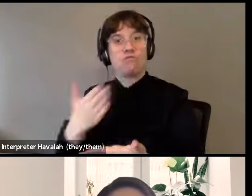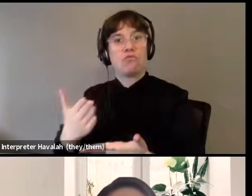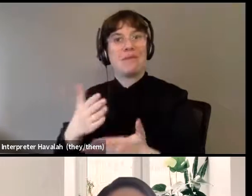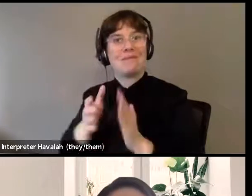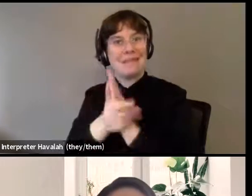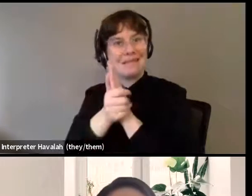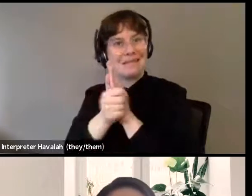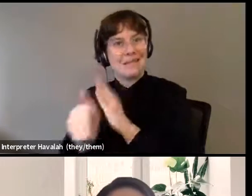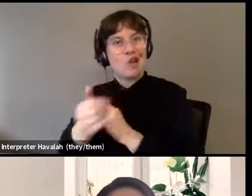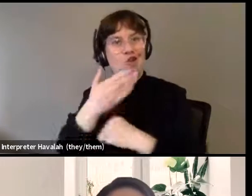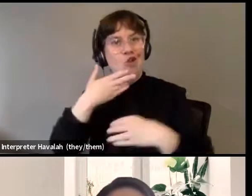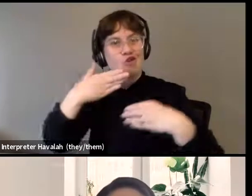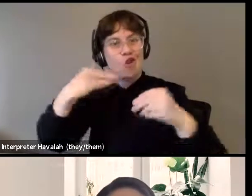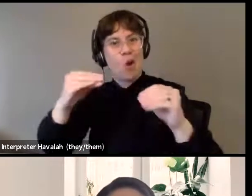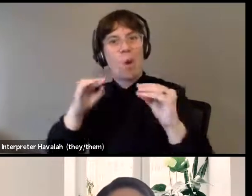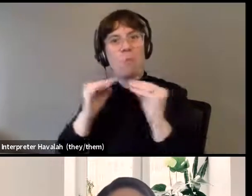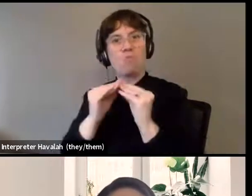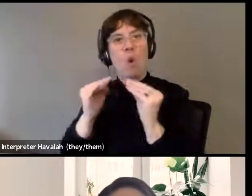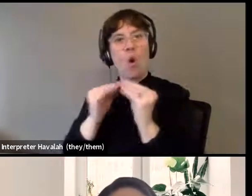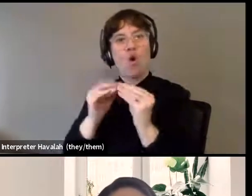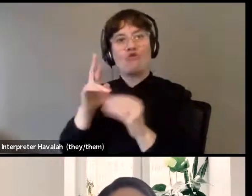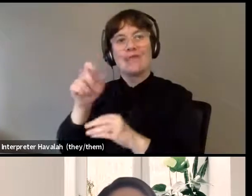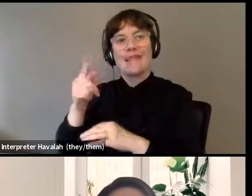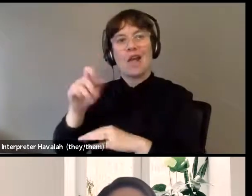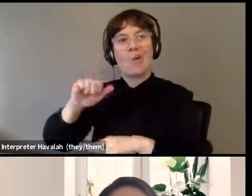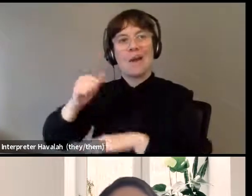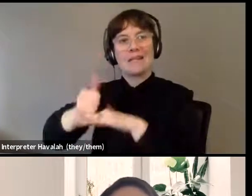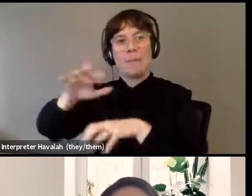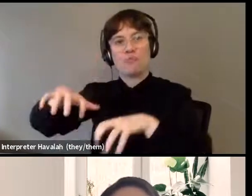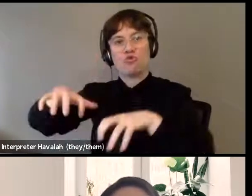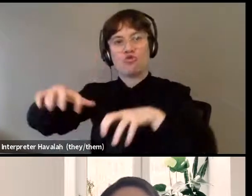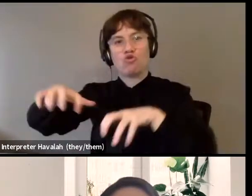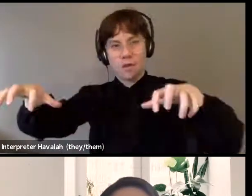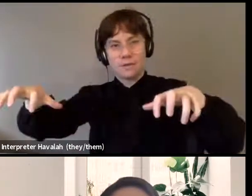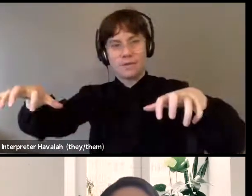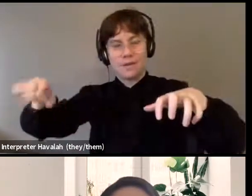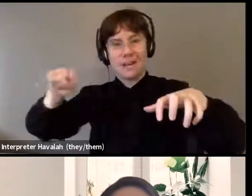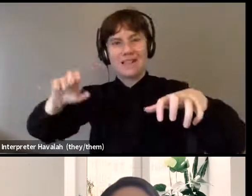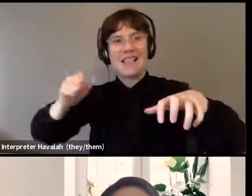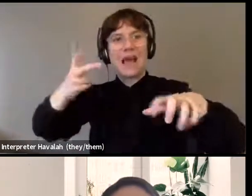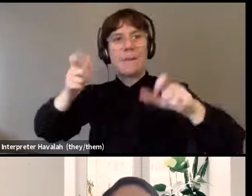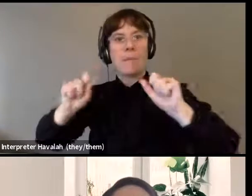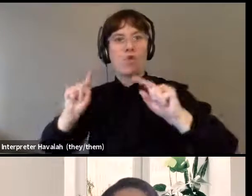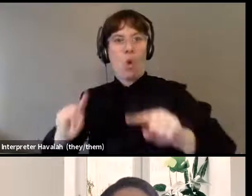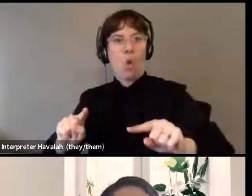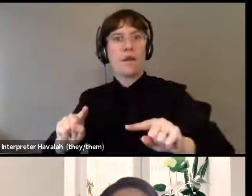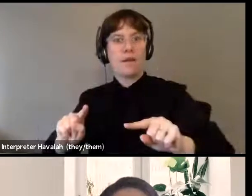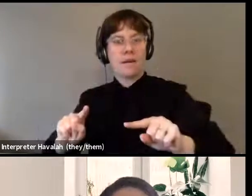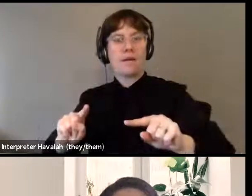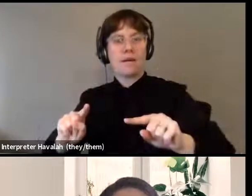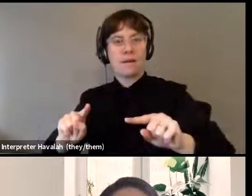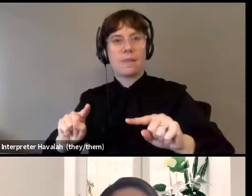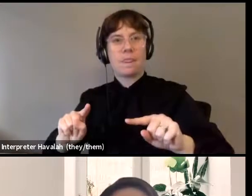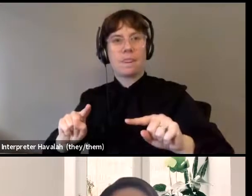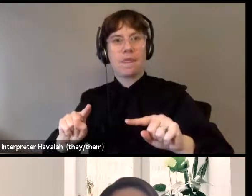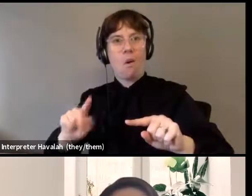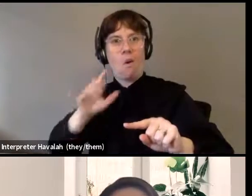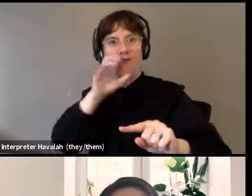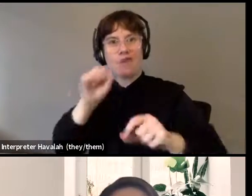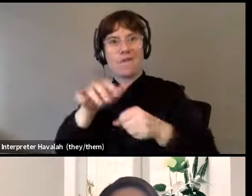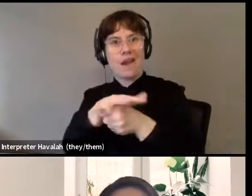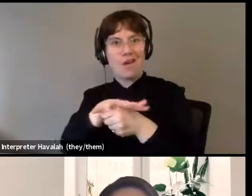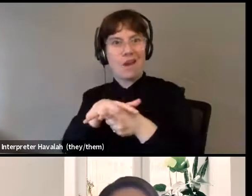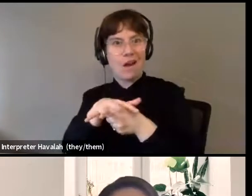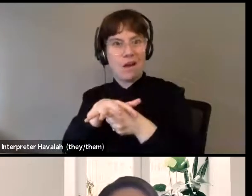other retail wants to congregate near that foot traffic so that they can get some of it. And it becomes this virtuistic